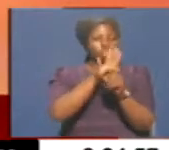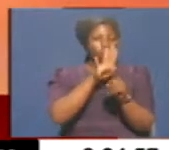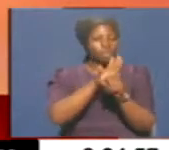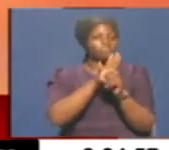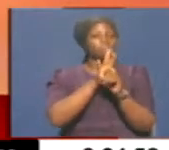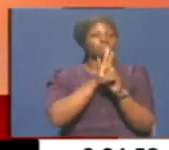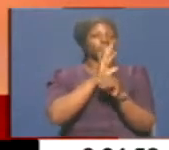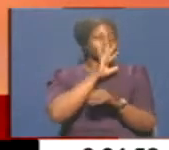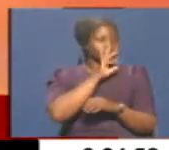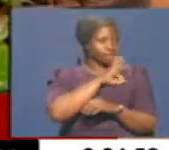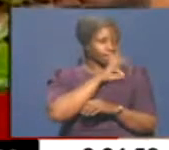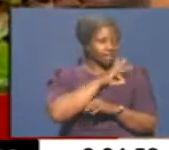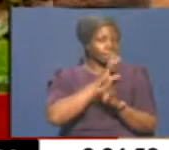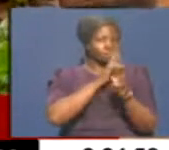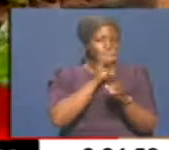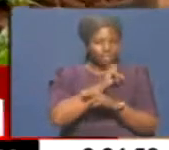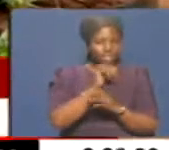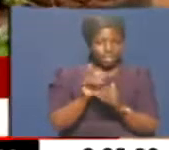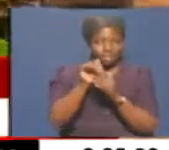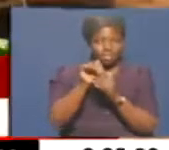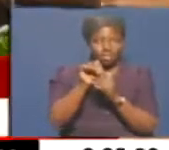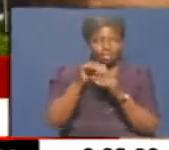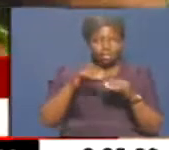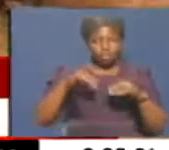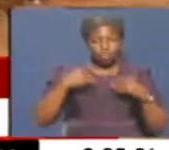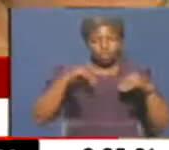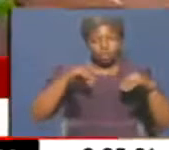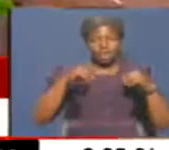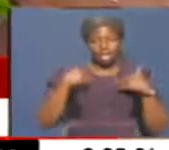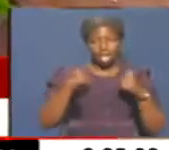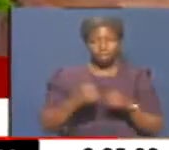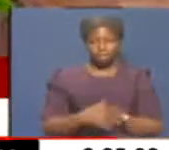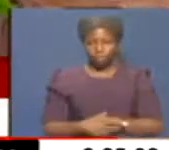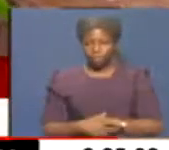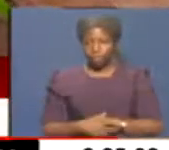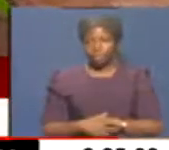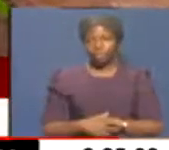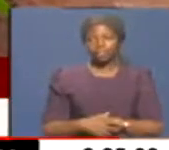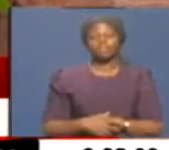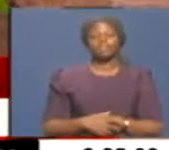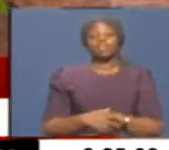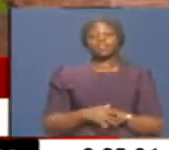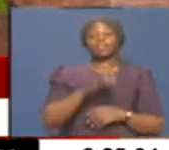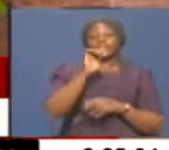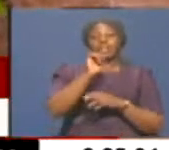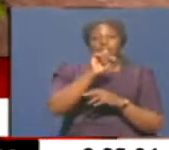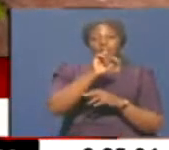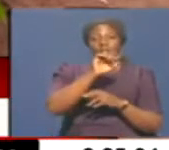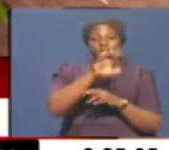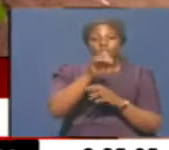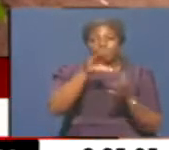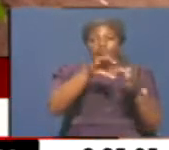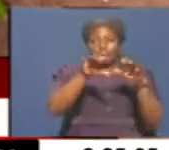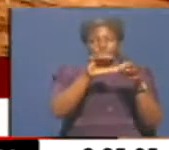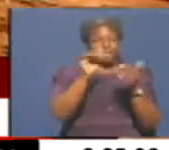food output. According to studies by the Ministry of Agriculture, agrochemicals are some of the leading polluters of water bodies